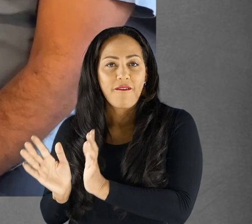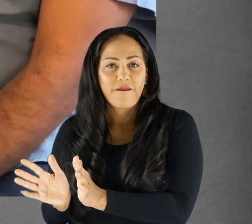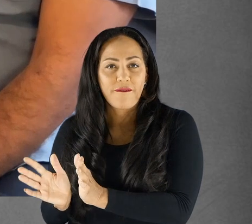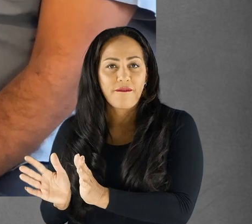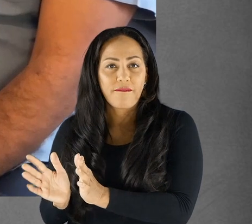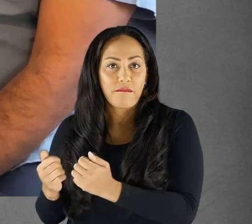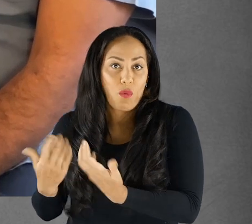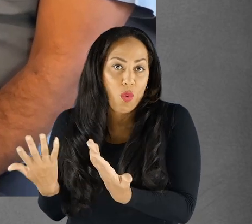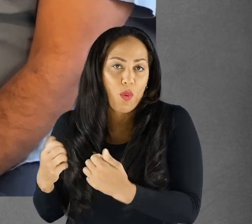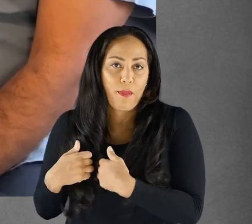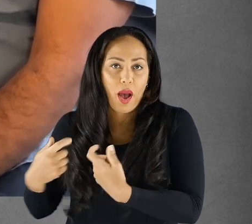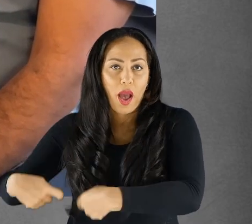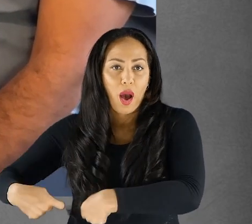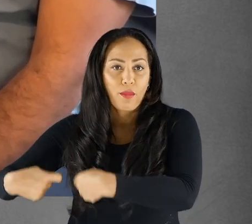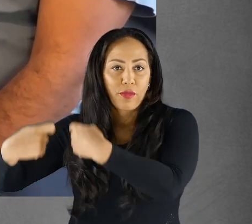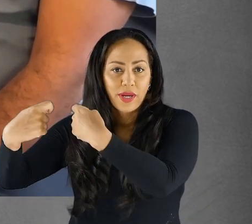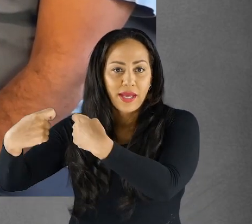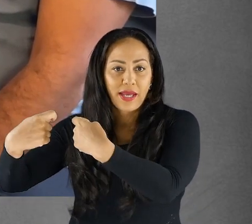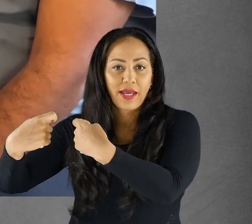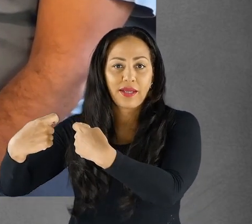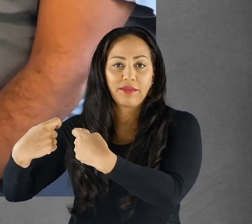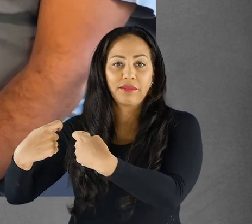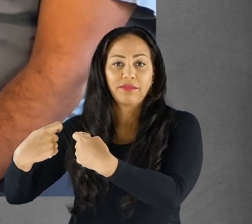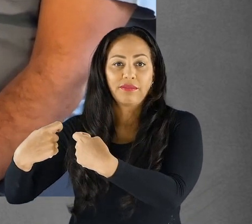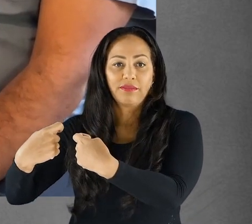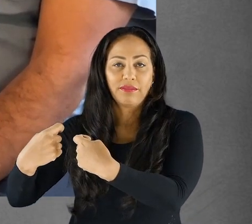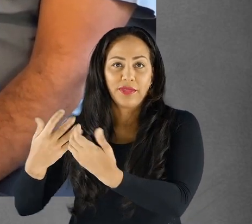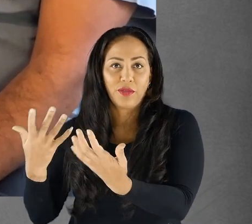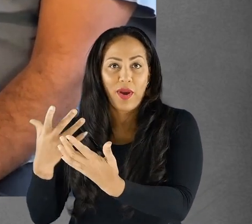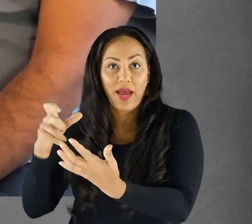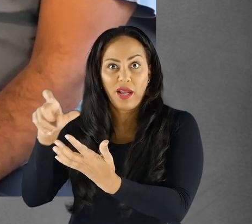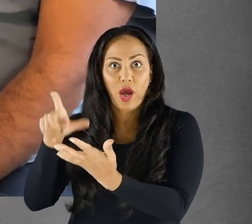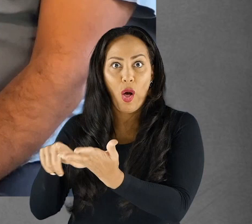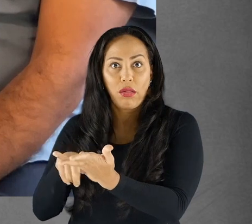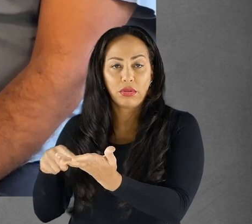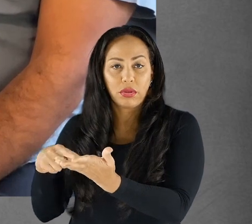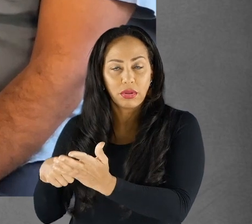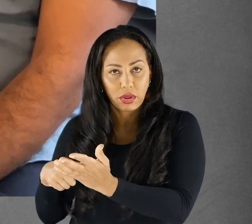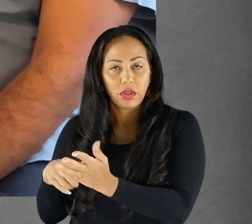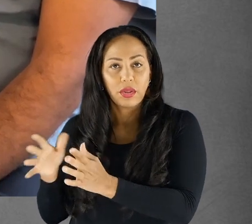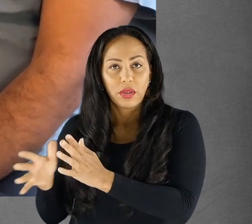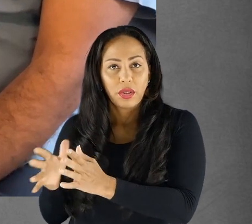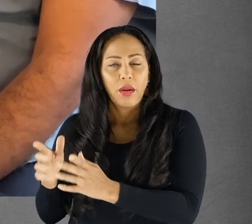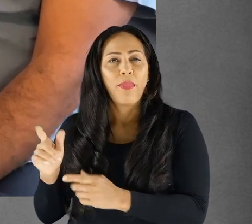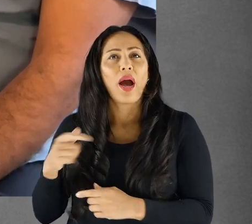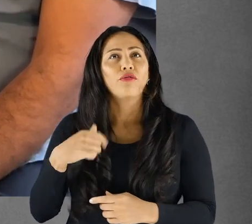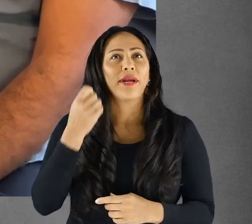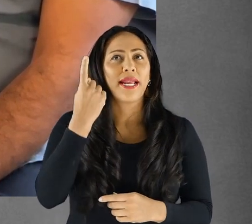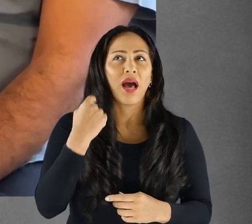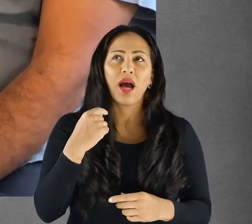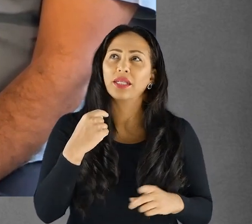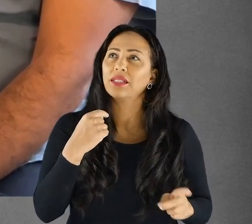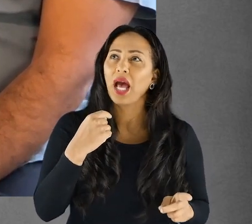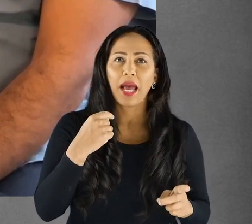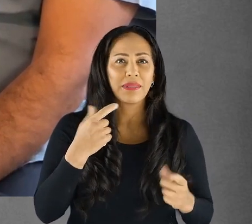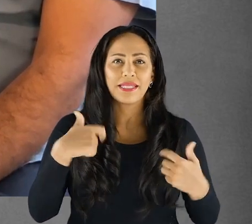Lives Matter stuff, or my upbringing in a cult. But I found that I am still